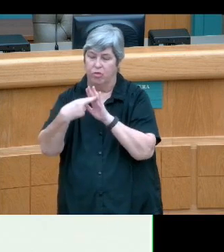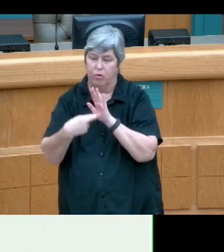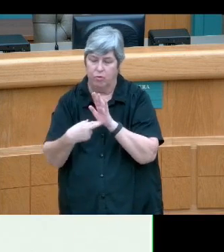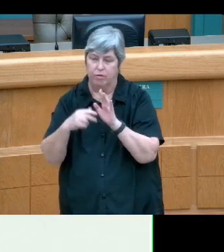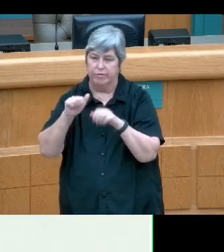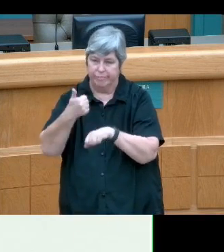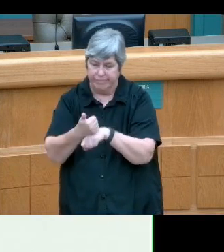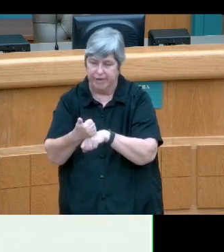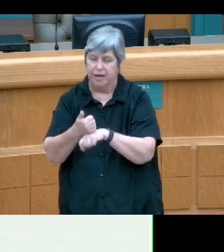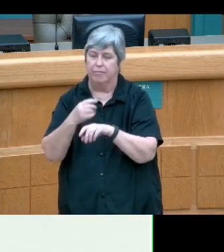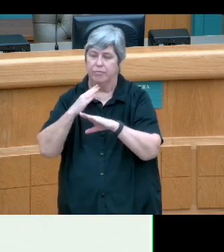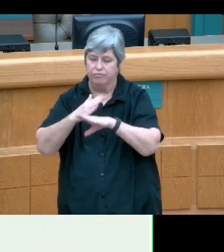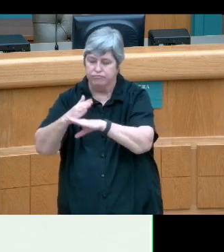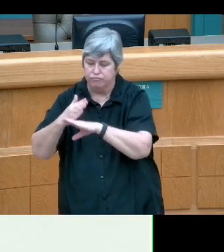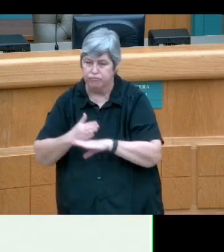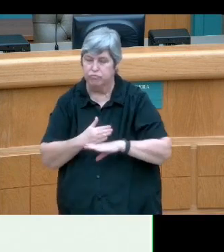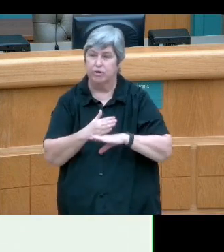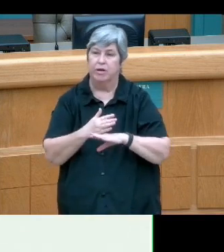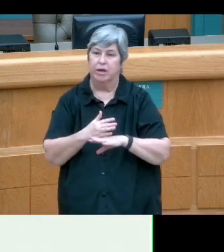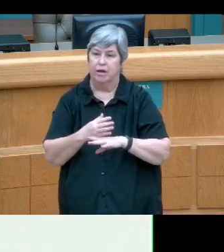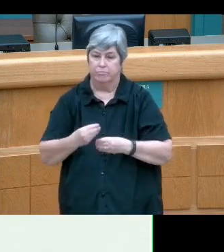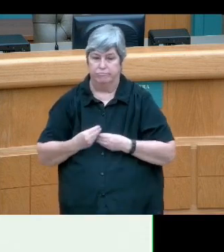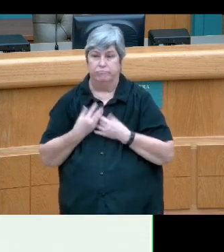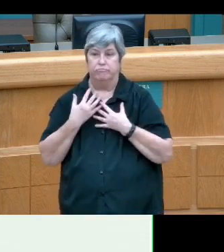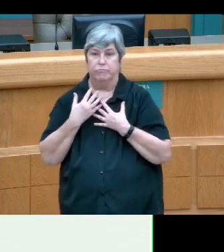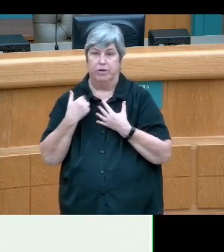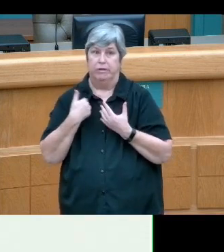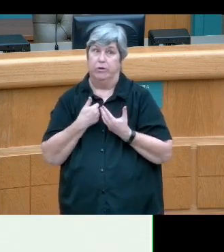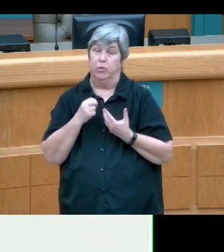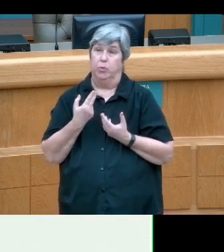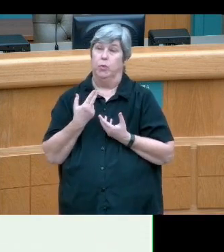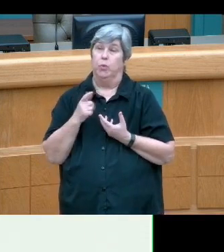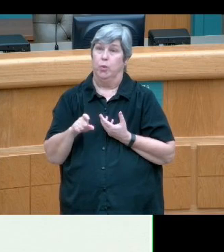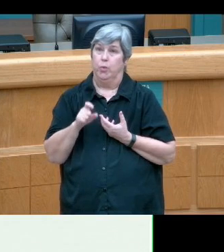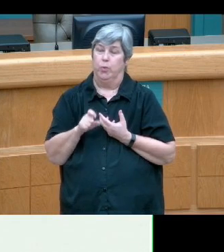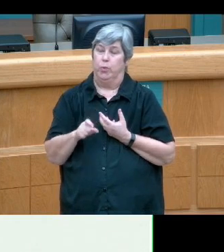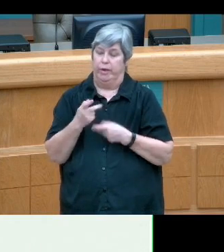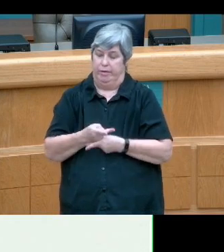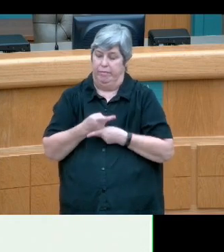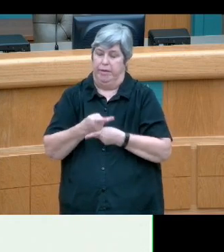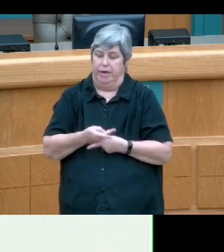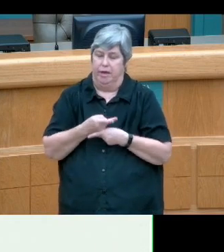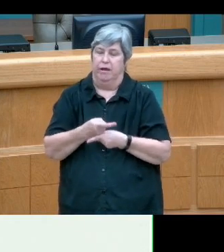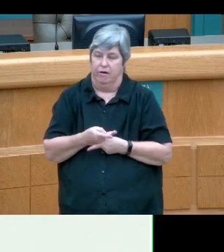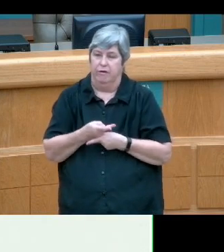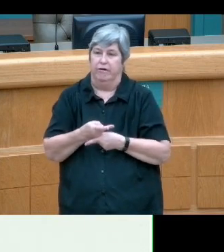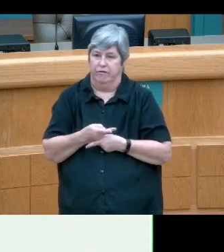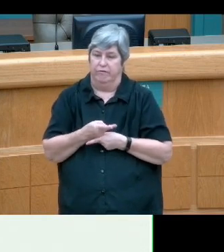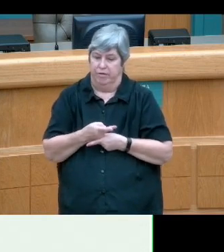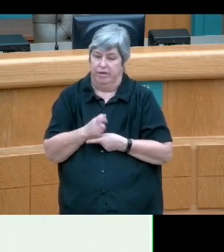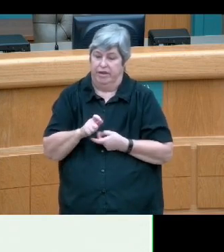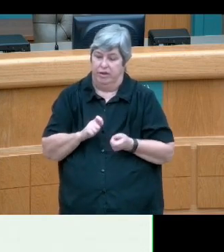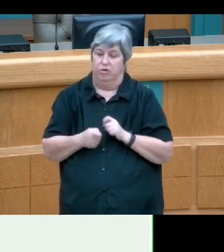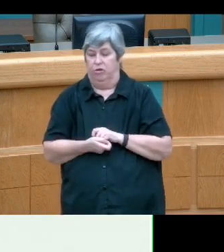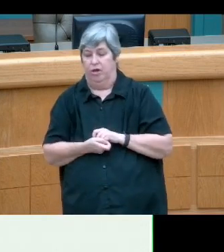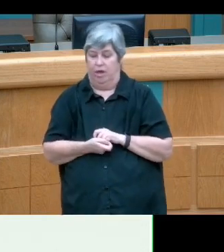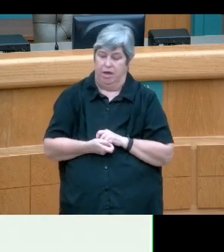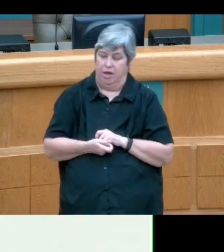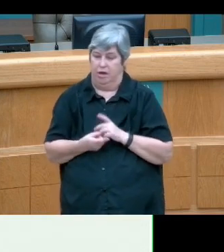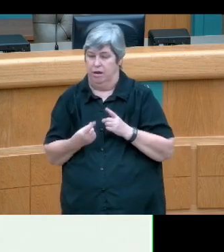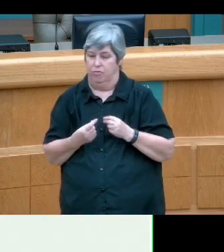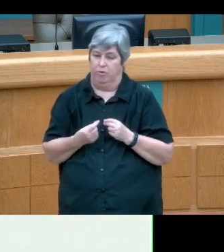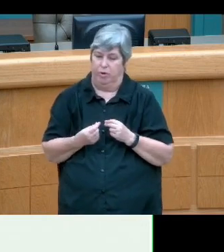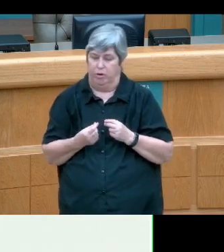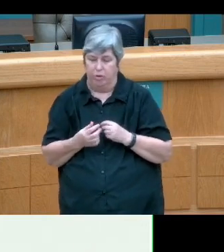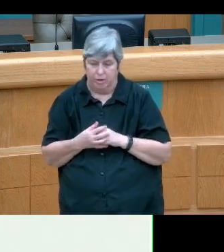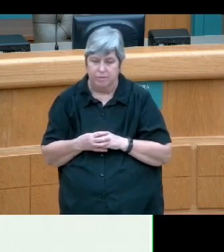happening and everything we were seeing on the news was inspiring everybody here in Corpus Christi to really alter their behavior in terms of what you